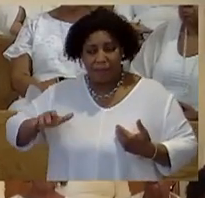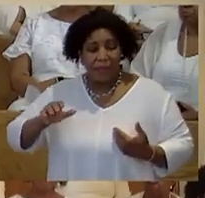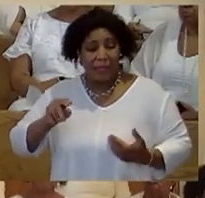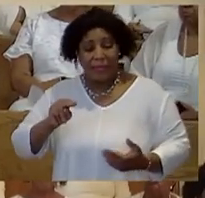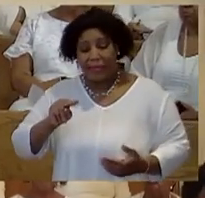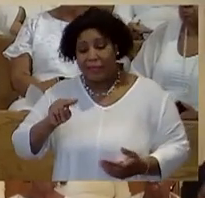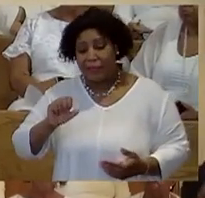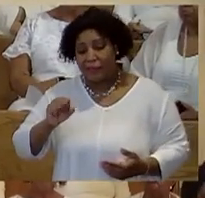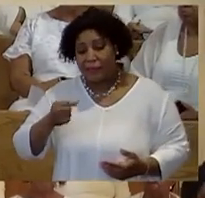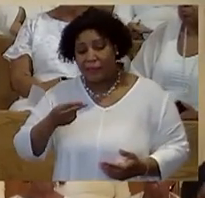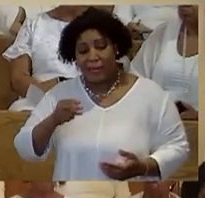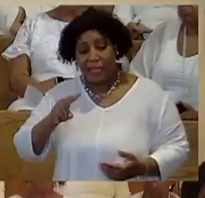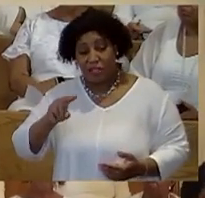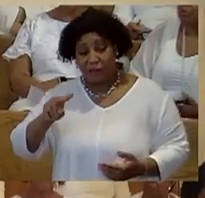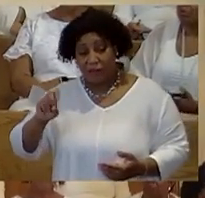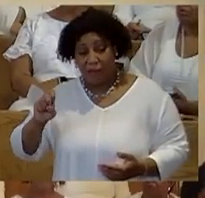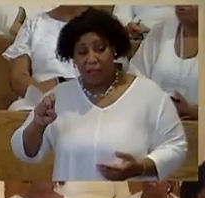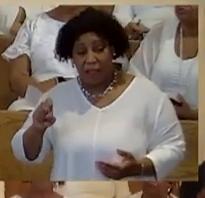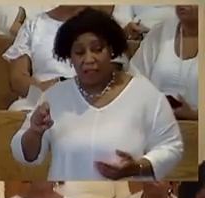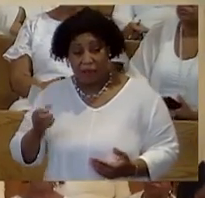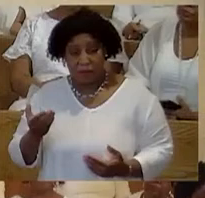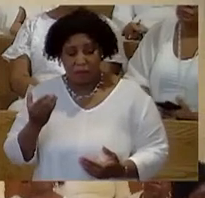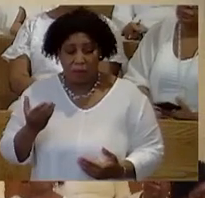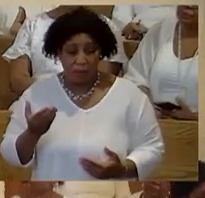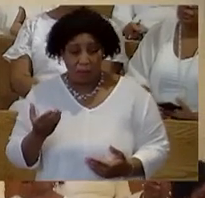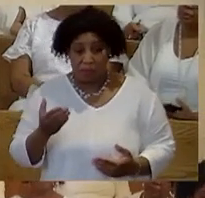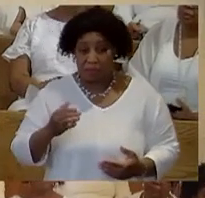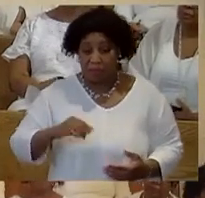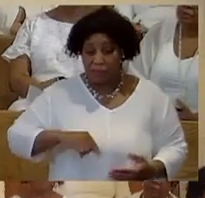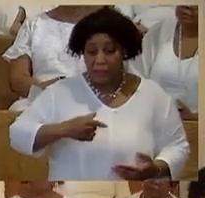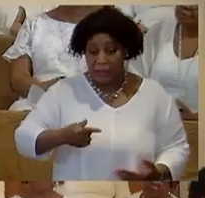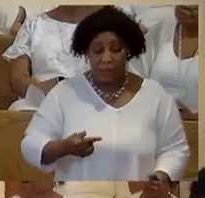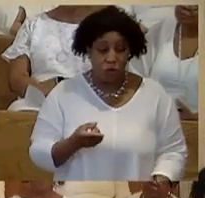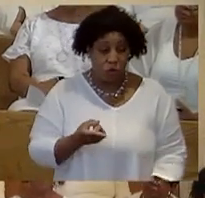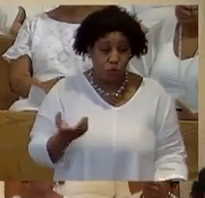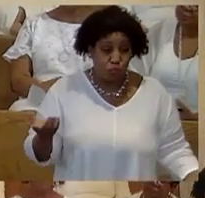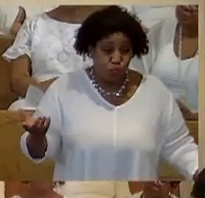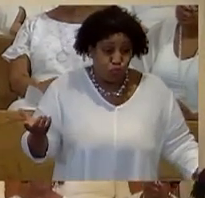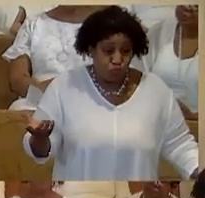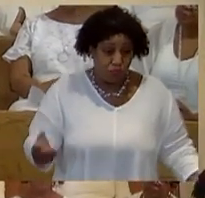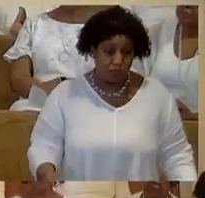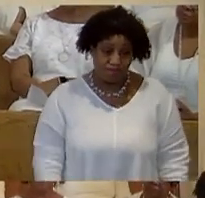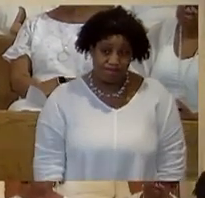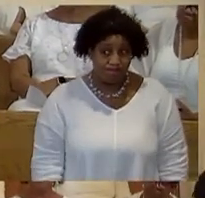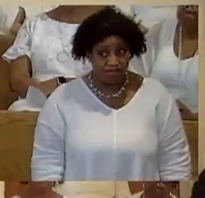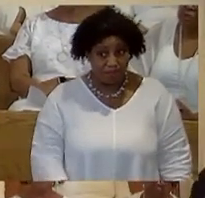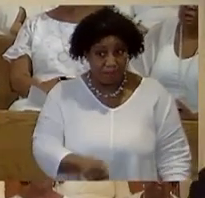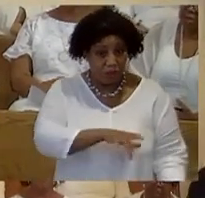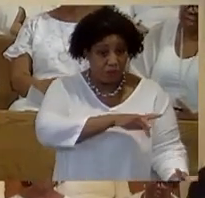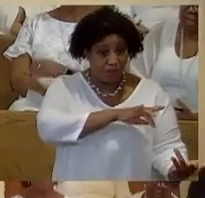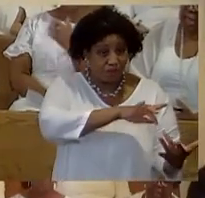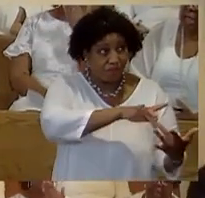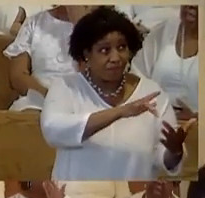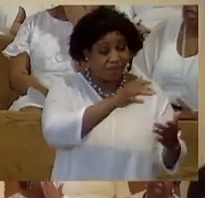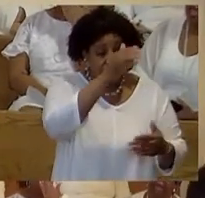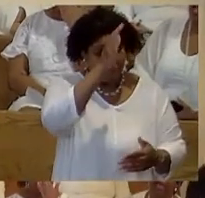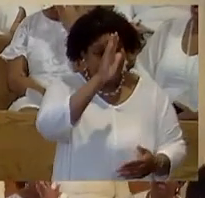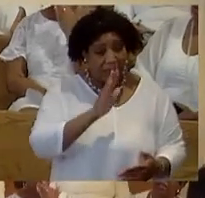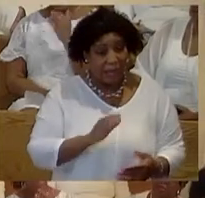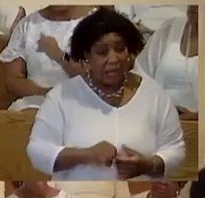Nashville in the morning. So maybe it could be you next that might need to call on